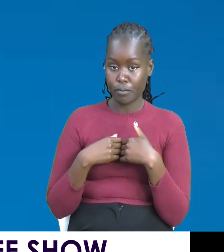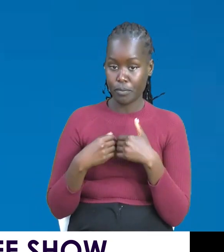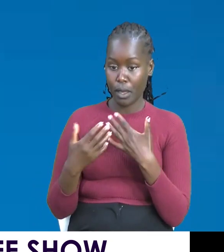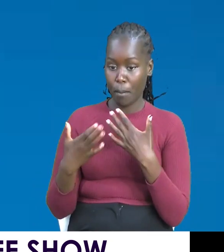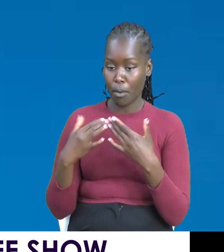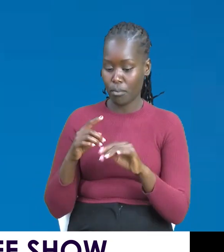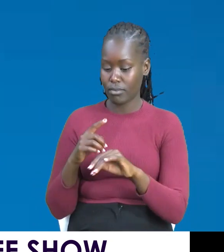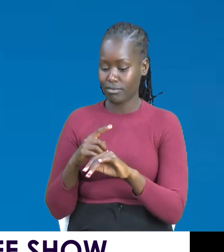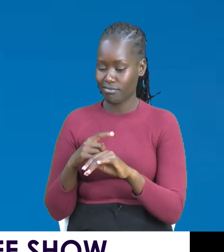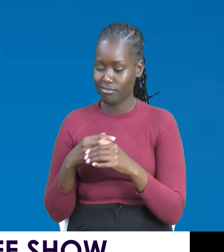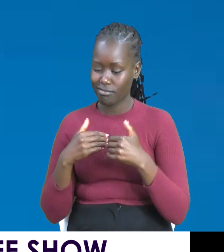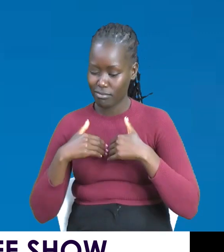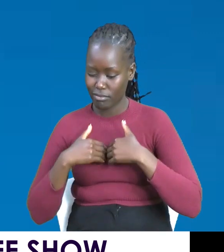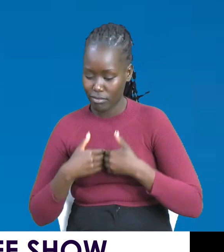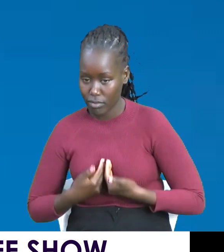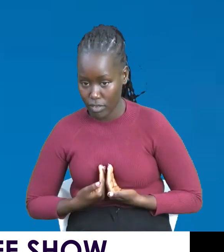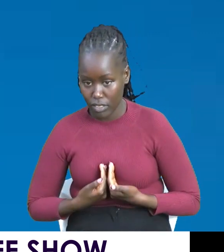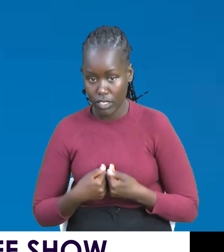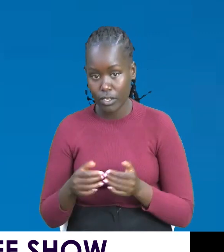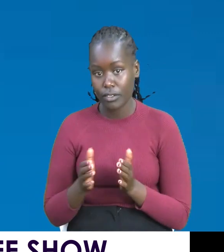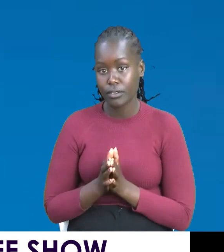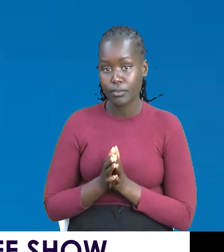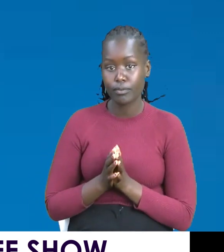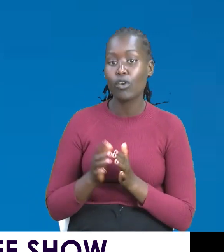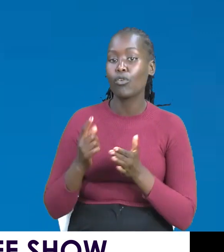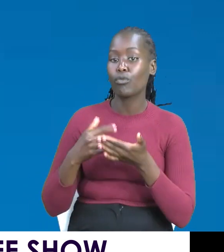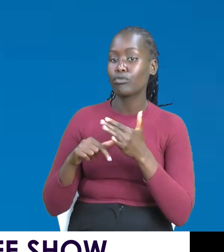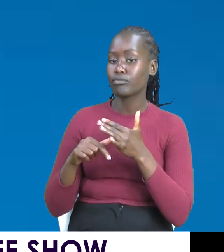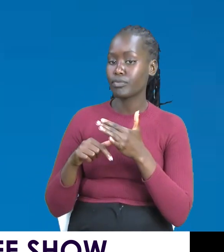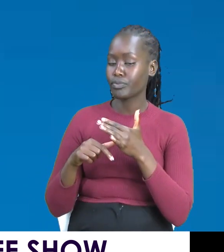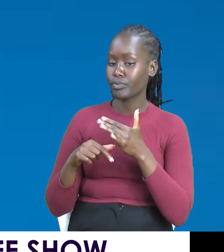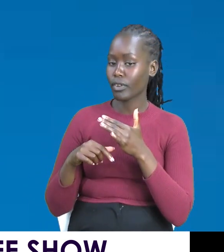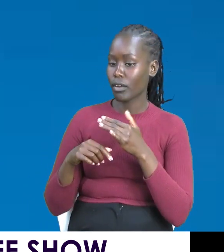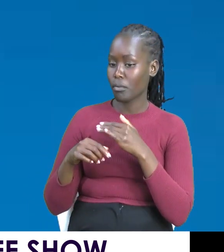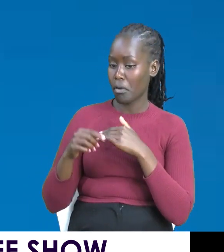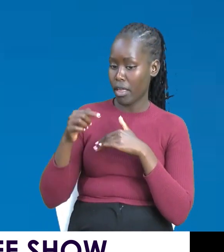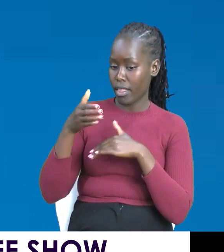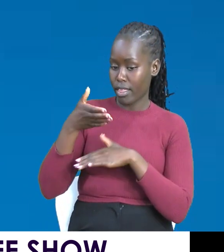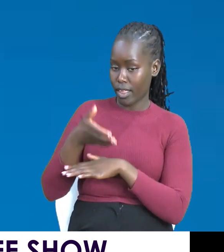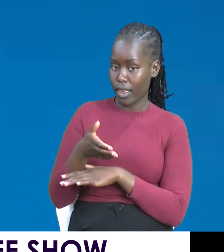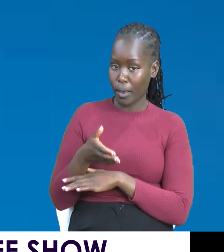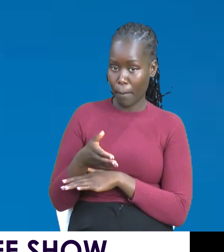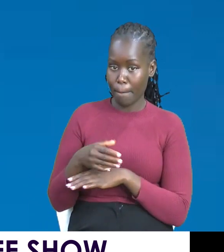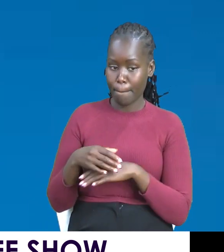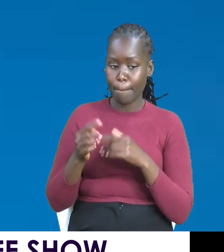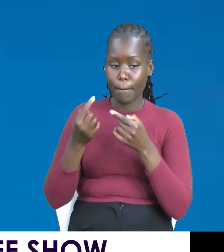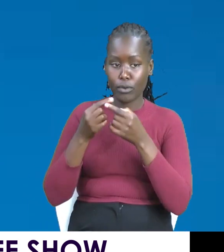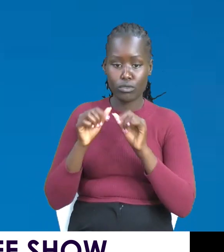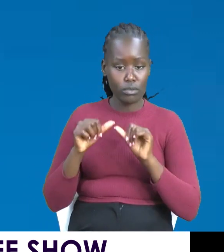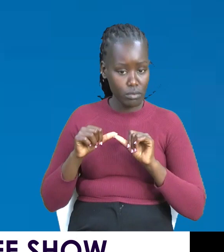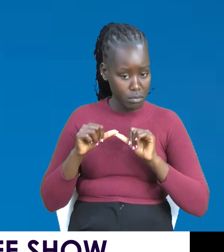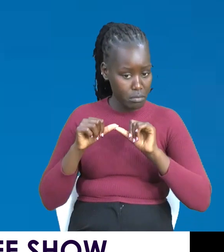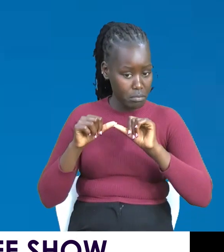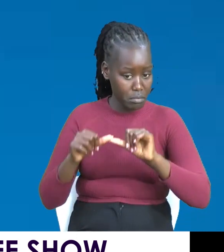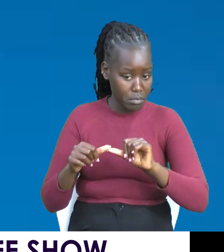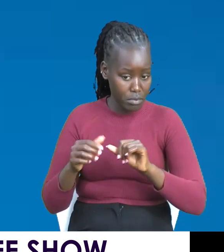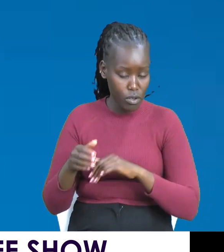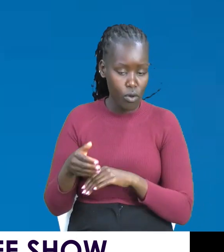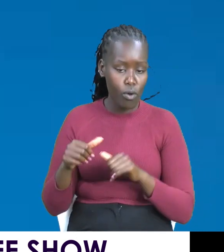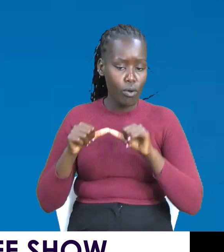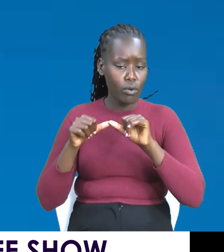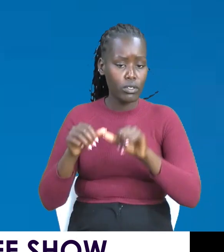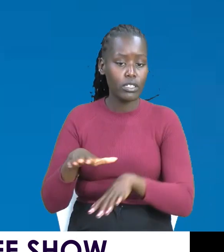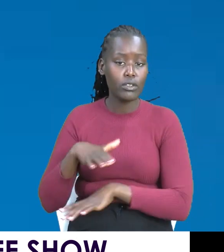are tired of the cycle that we have been in, we will continue being in the same cycle. We will continue